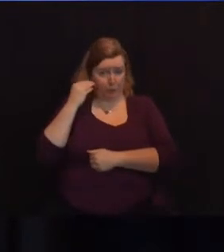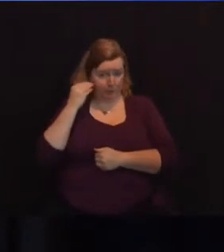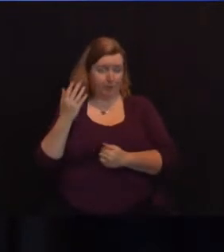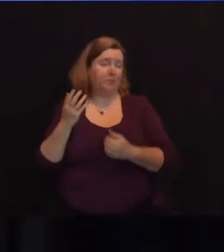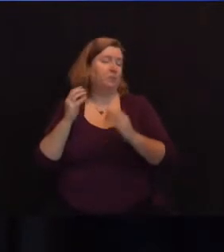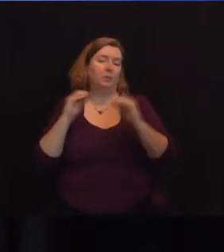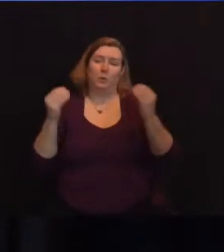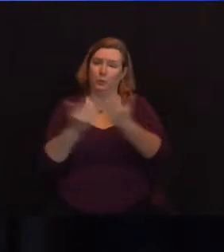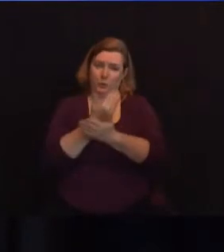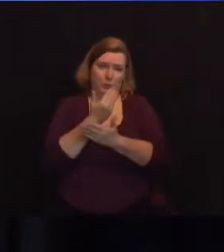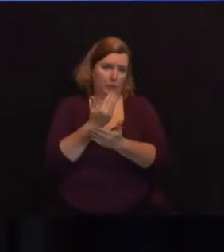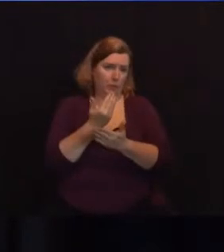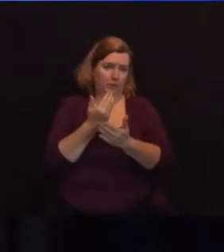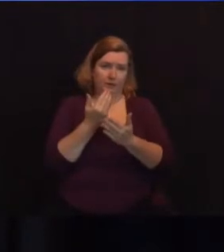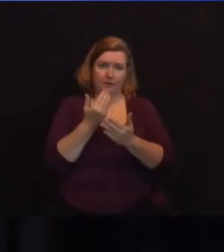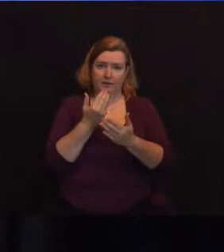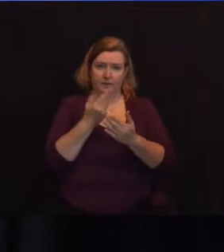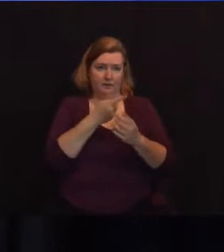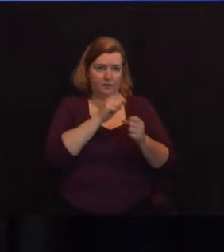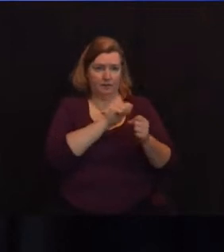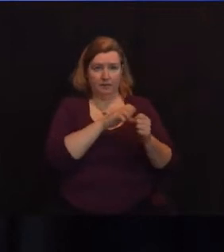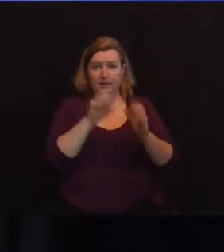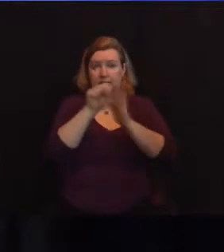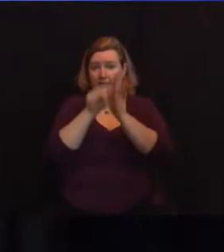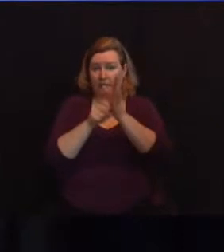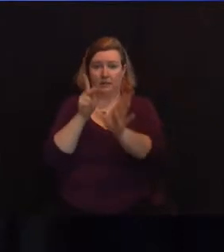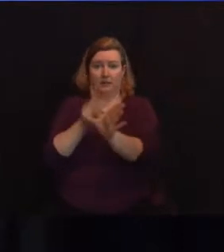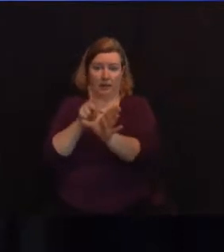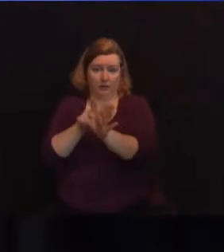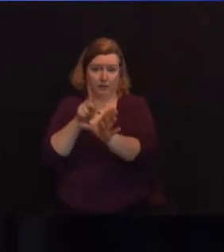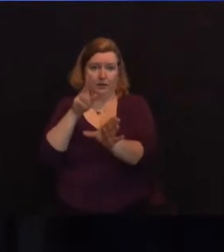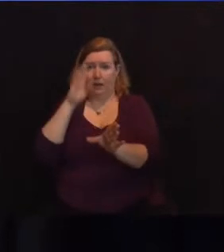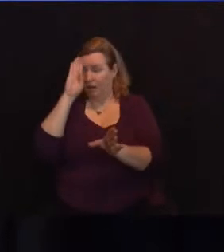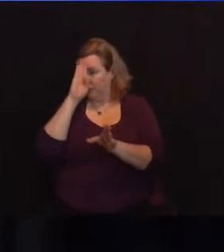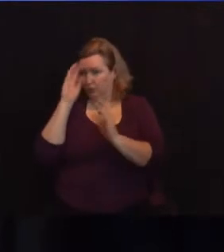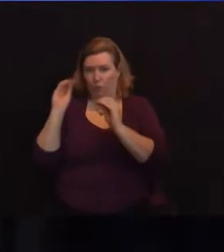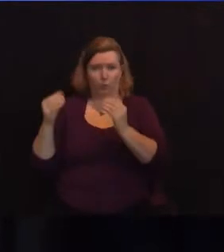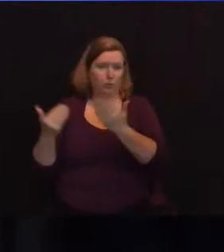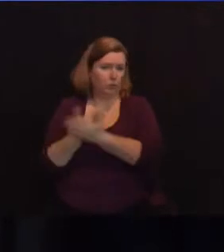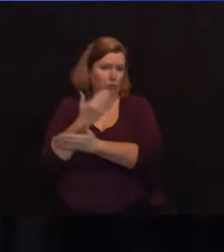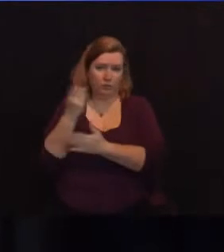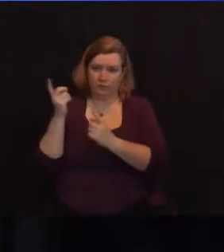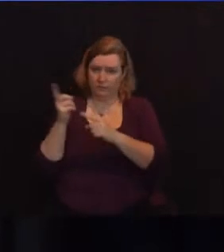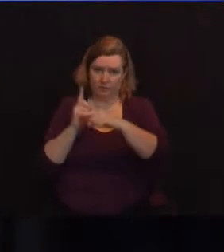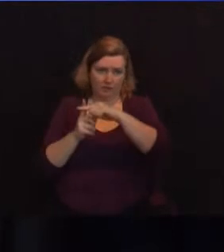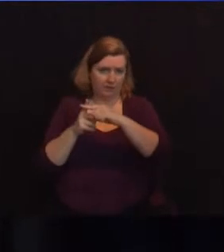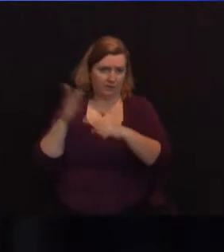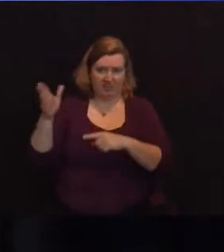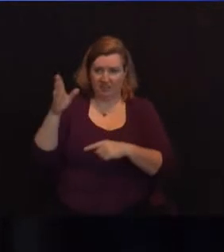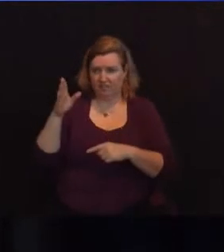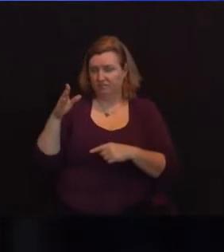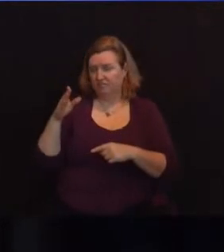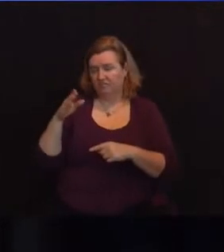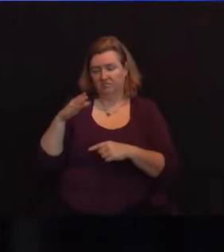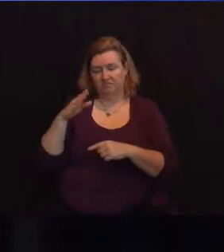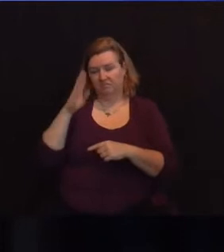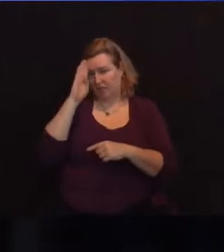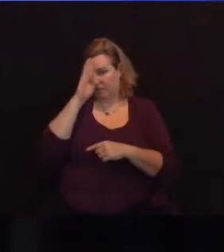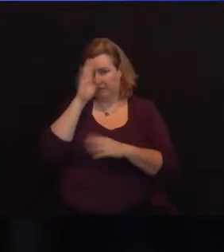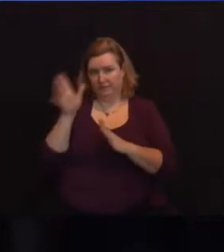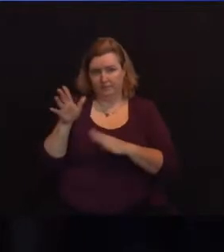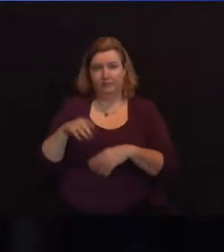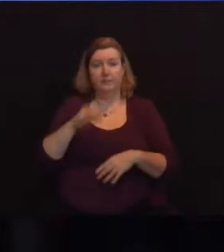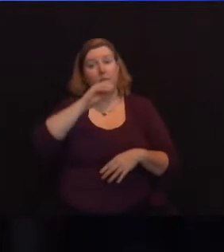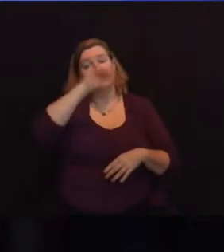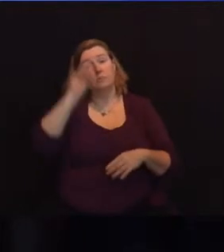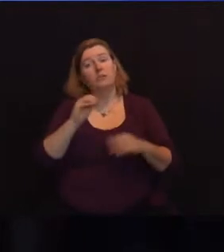their residents, and at the state psychiatric hospitals, no new cases among their patients. The percent positivity as of